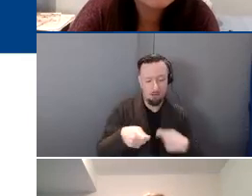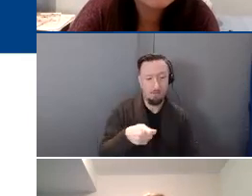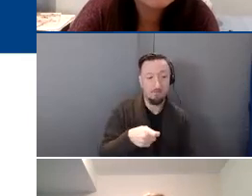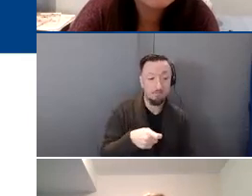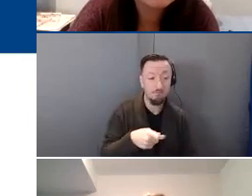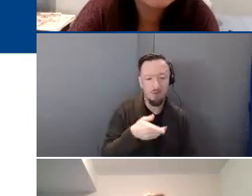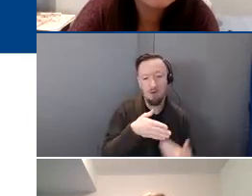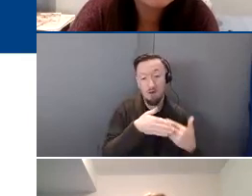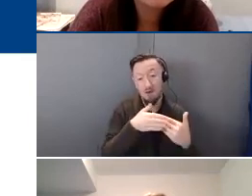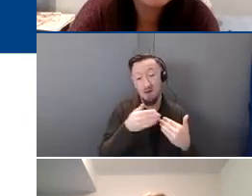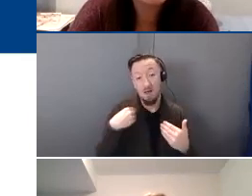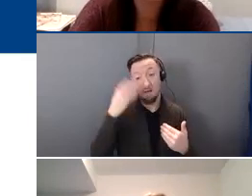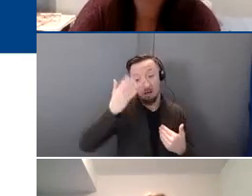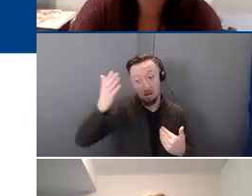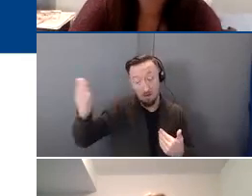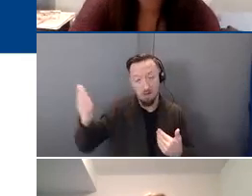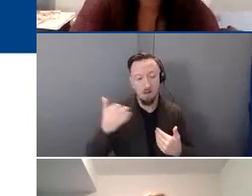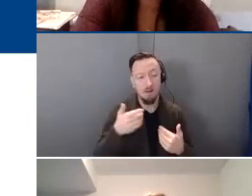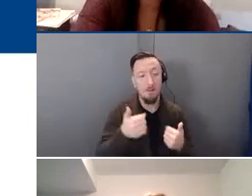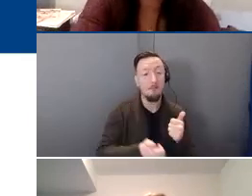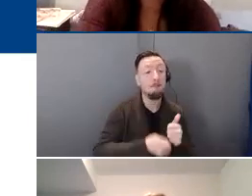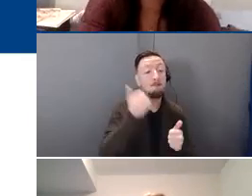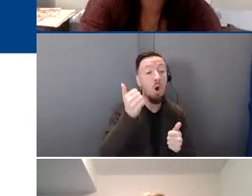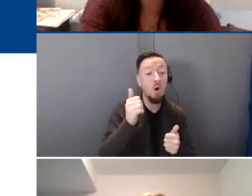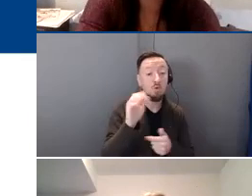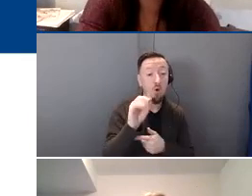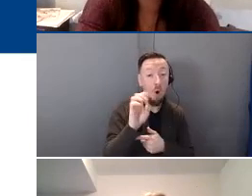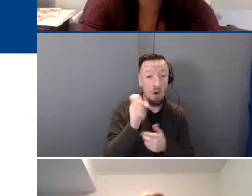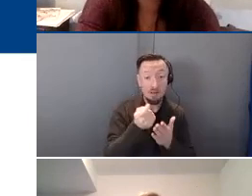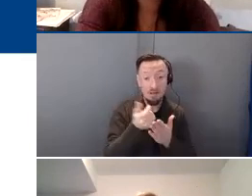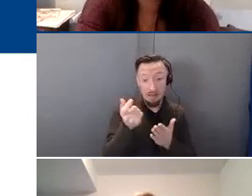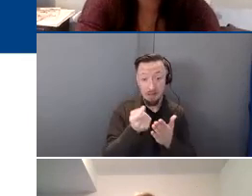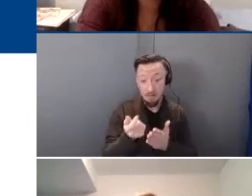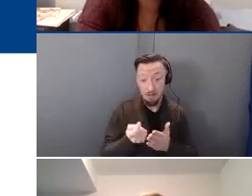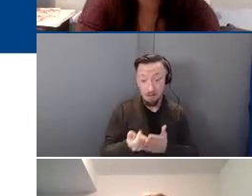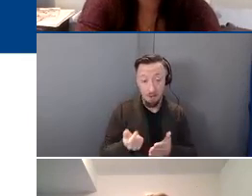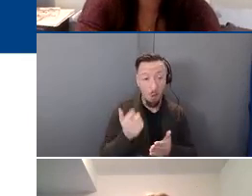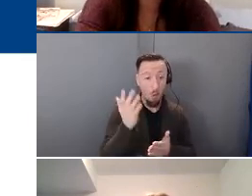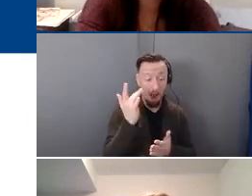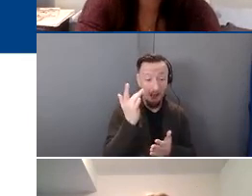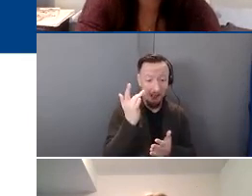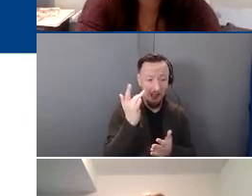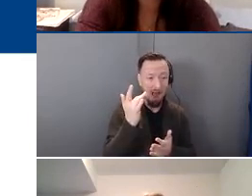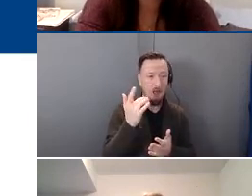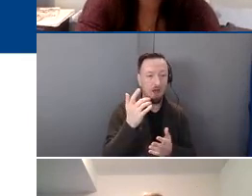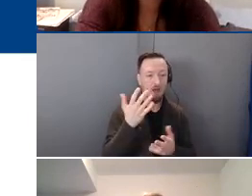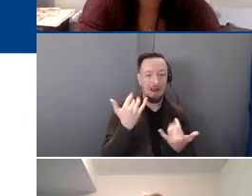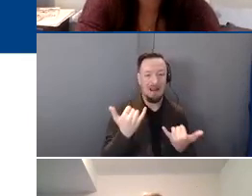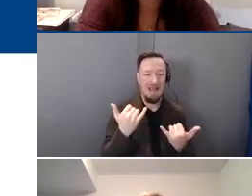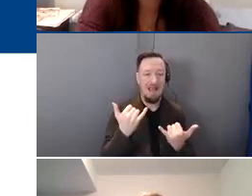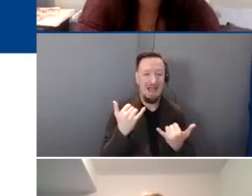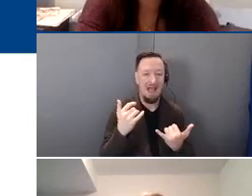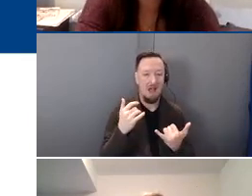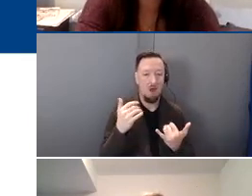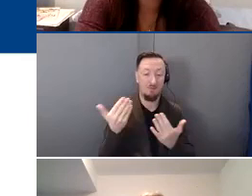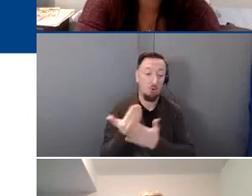presentation, the majority of the codes that were deleted either were deleted because they're now being captured in